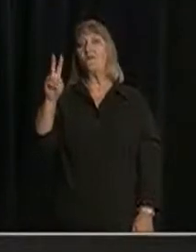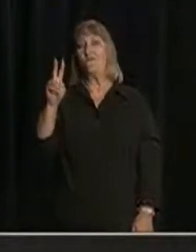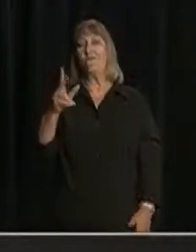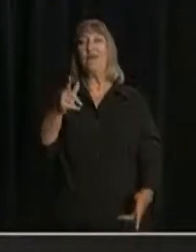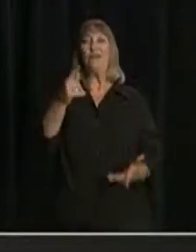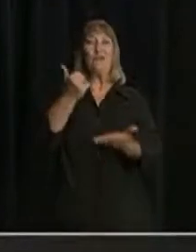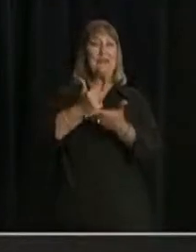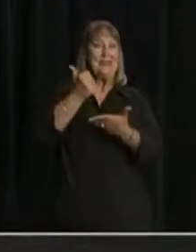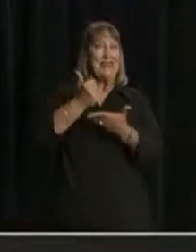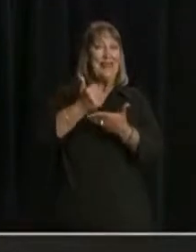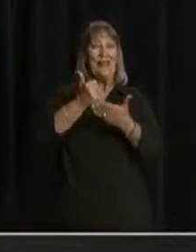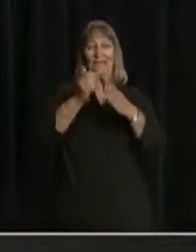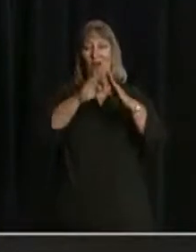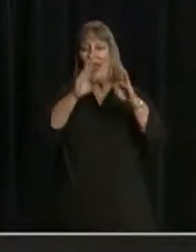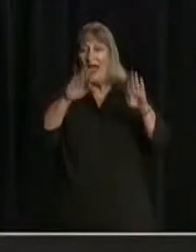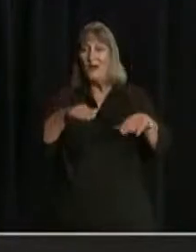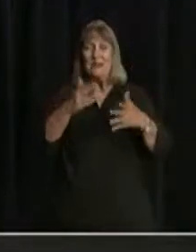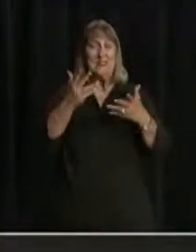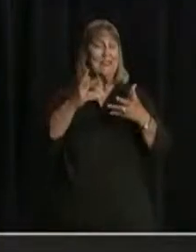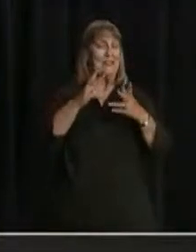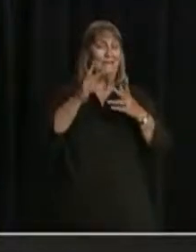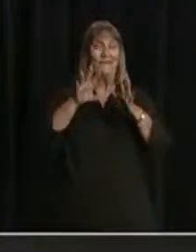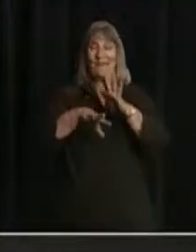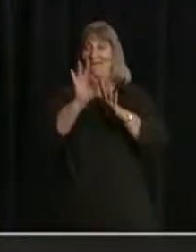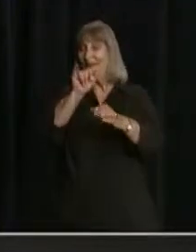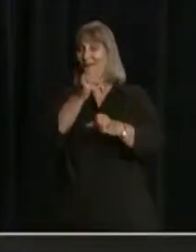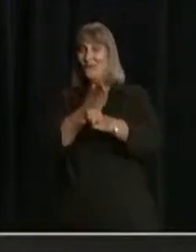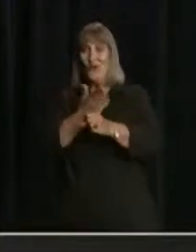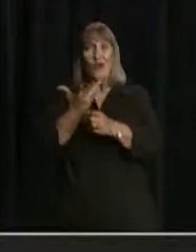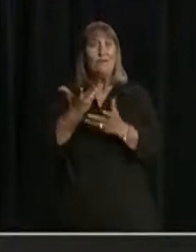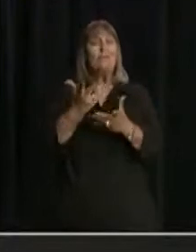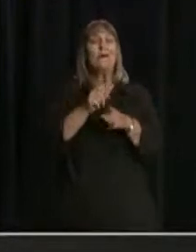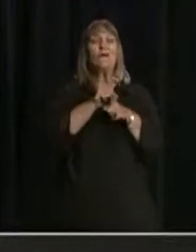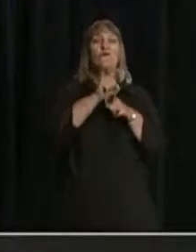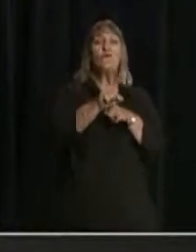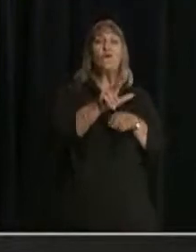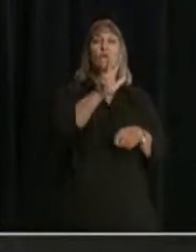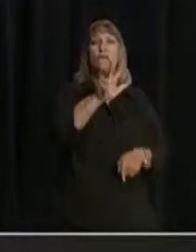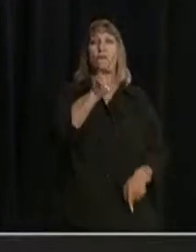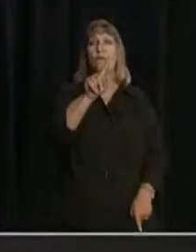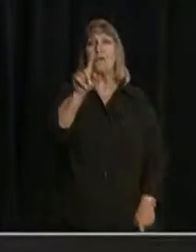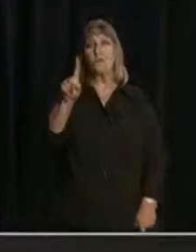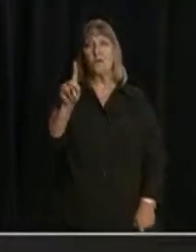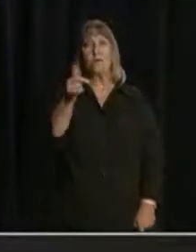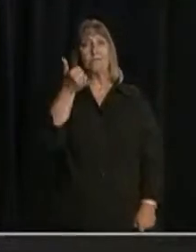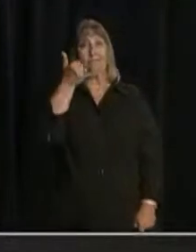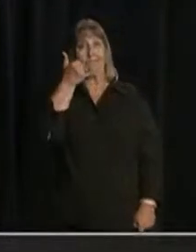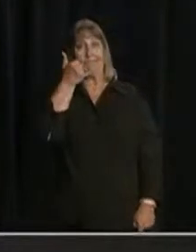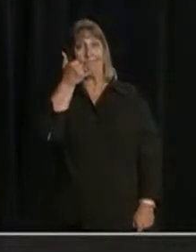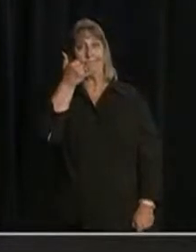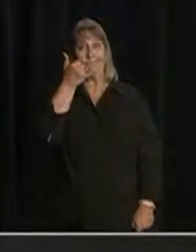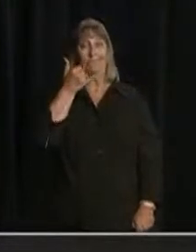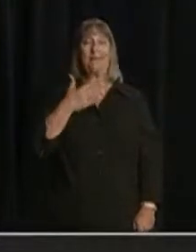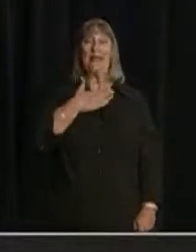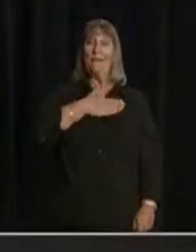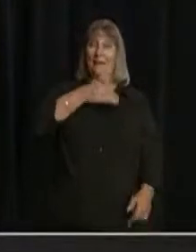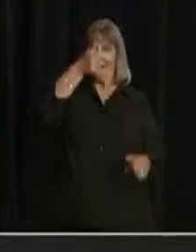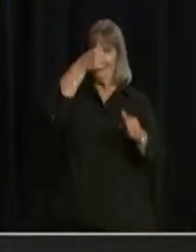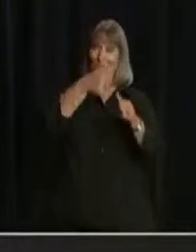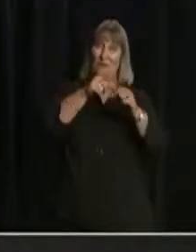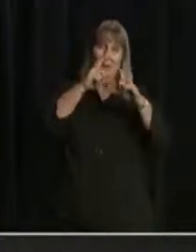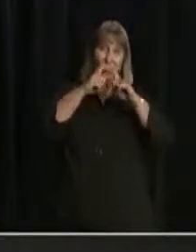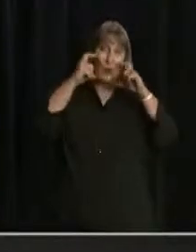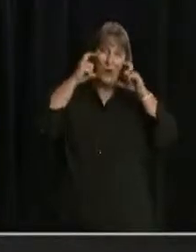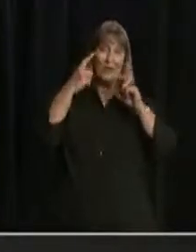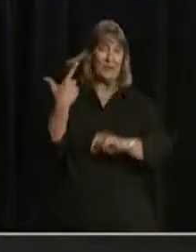in housing, getting back into the workforce, etc. There is assistance available for you. You are not alone. Please remember to mask up,